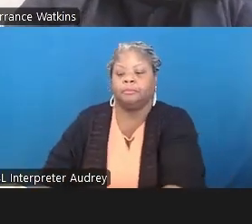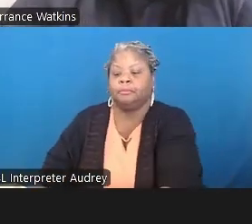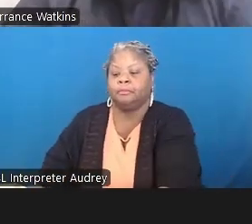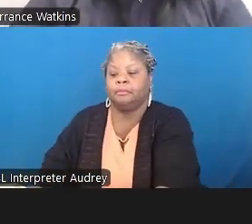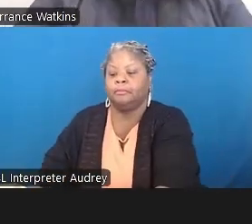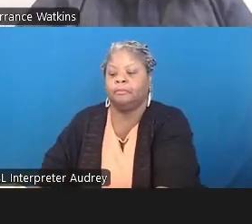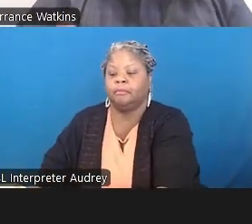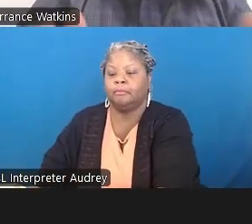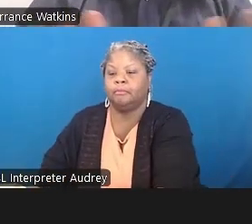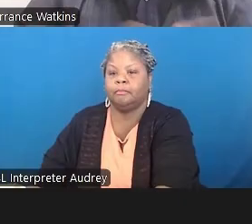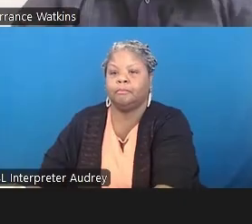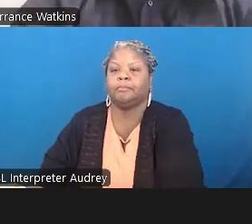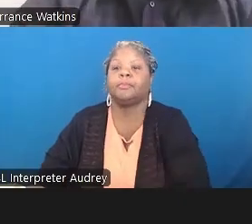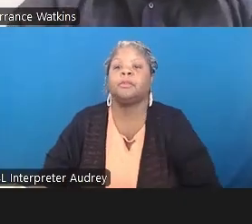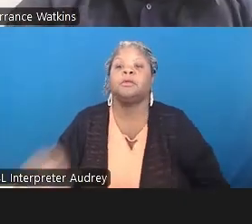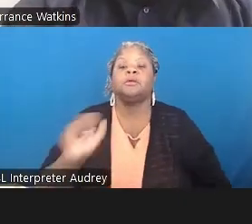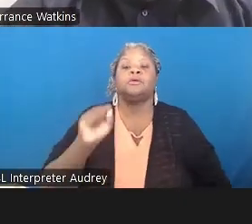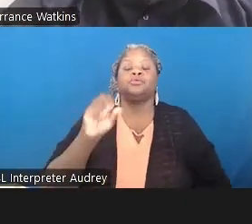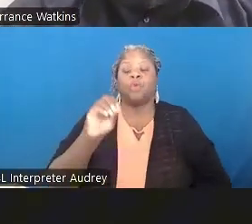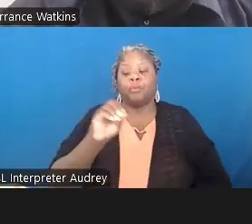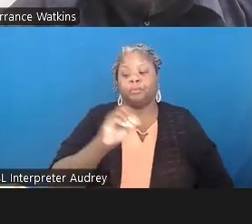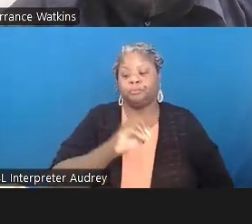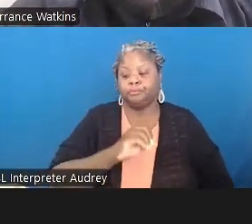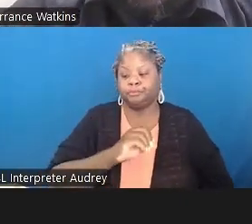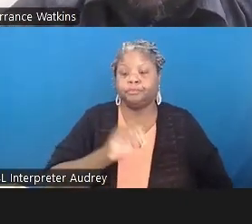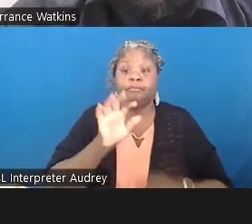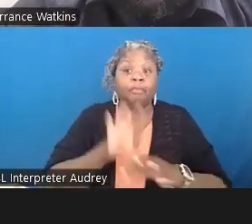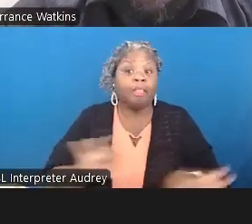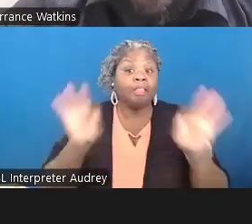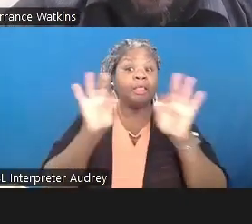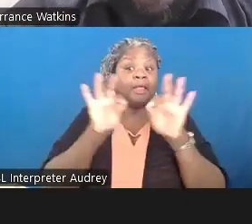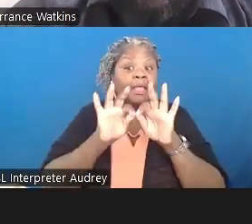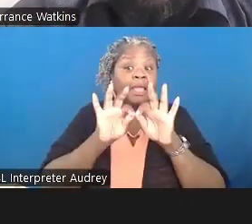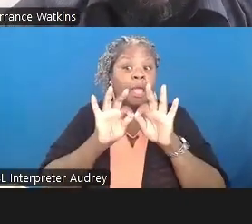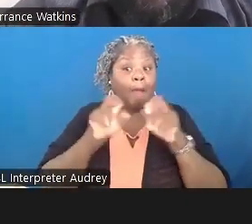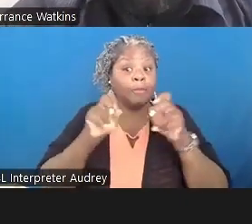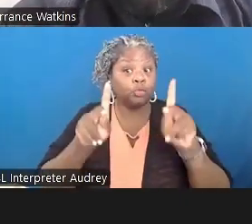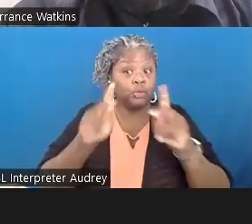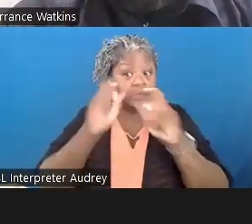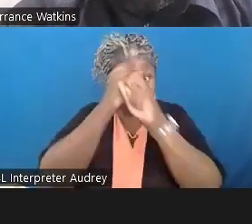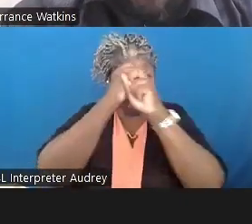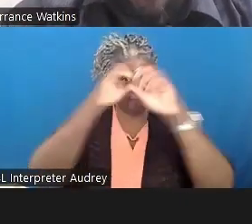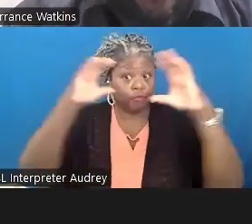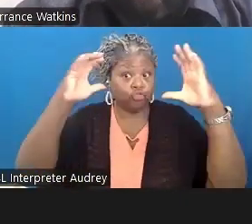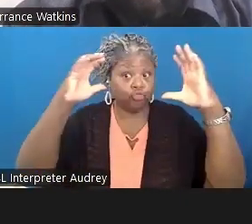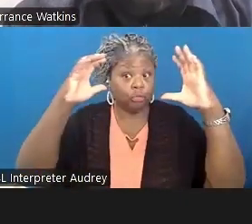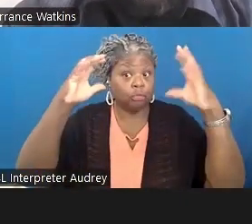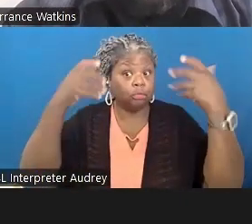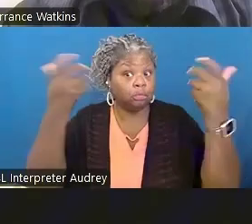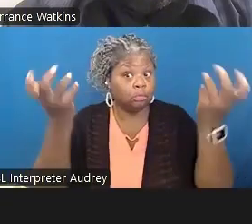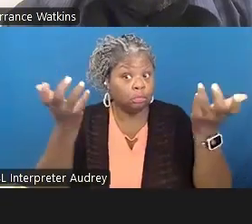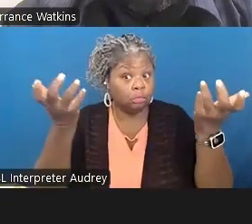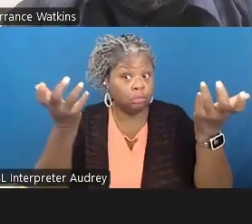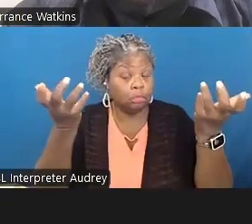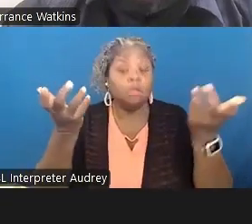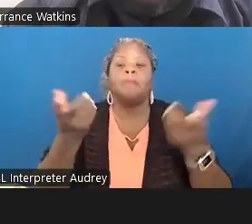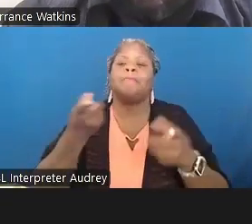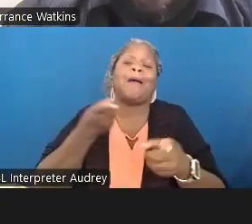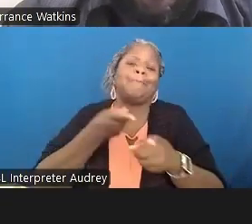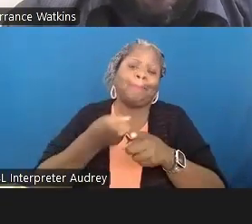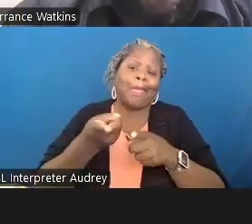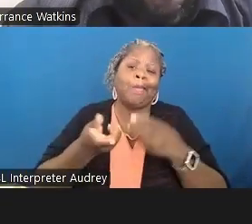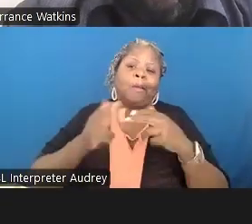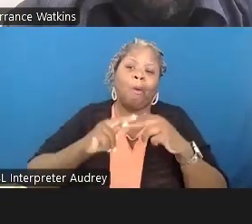So the key opportunities and vision, of course, my main goal is always to increase